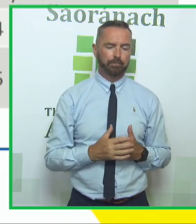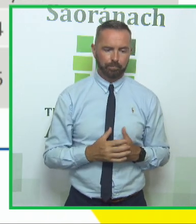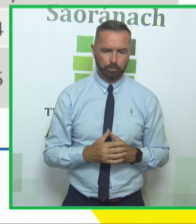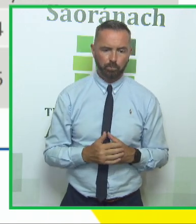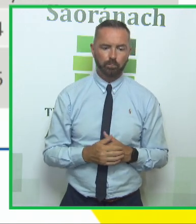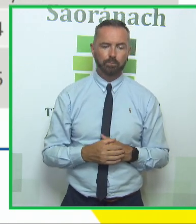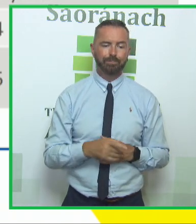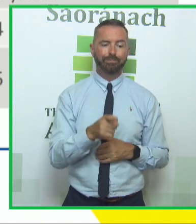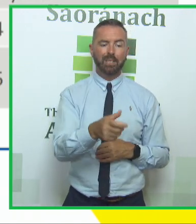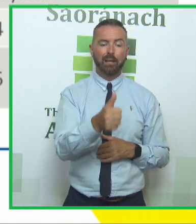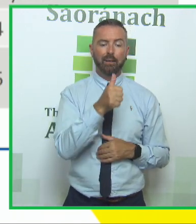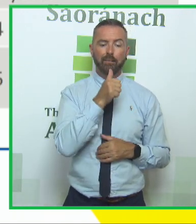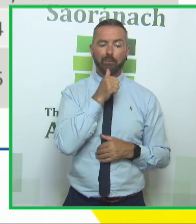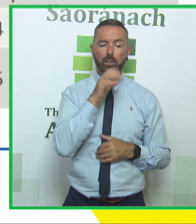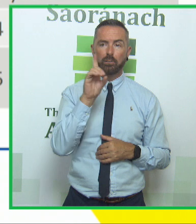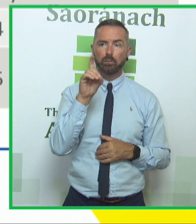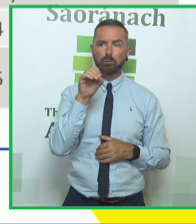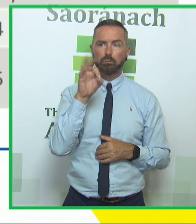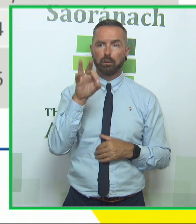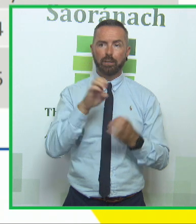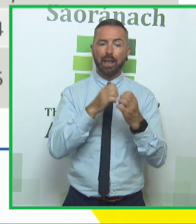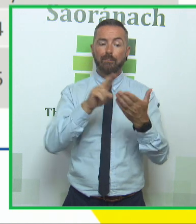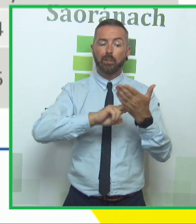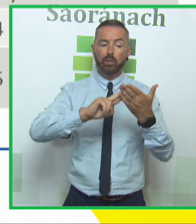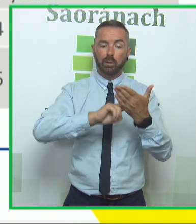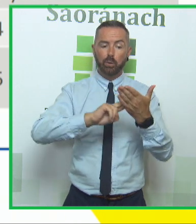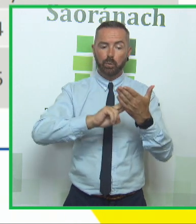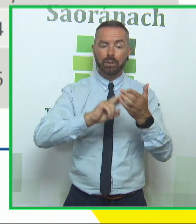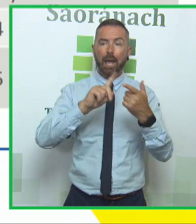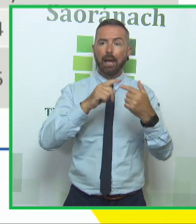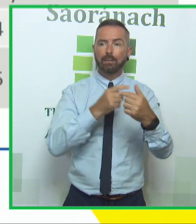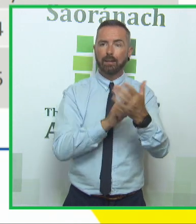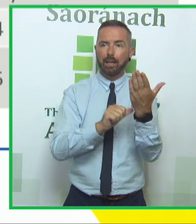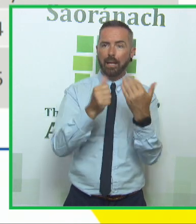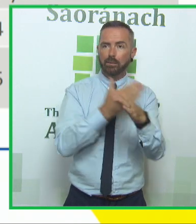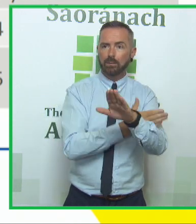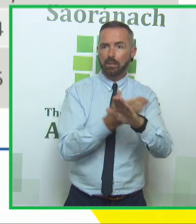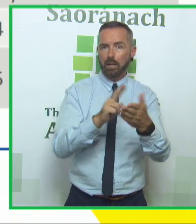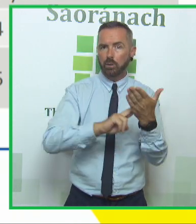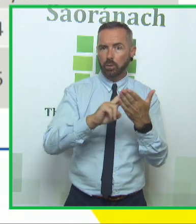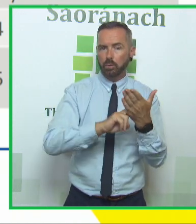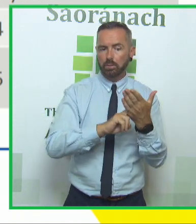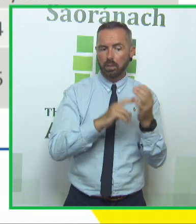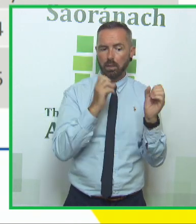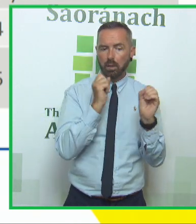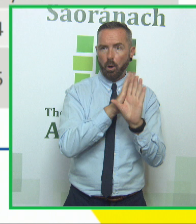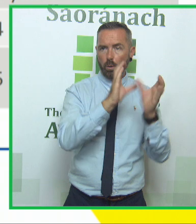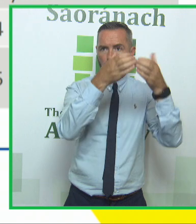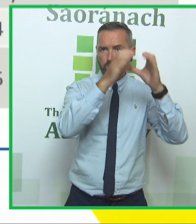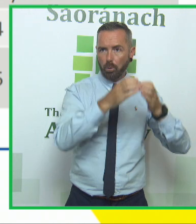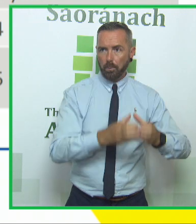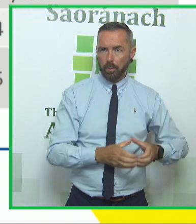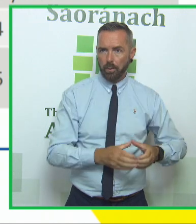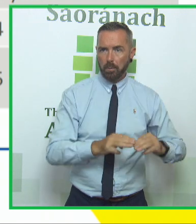is the first drug ever used and the age starting to use drugs. So for all the groups that we've looked at,